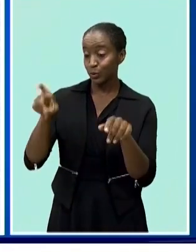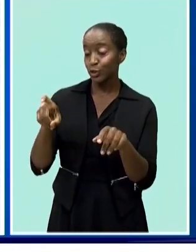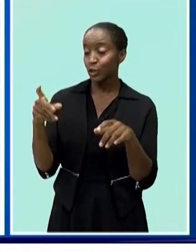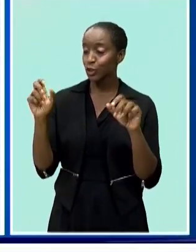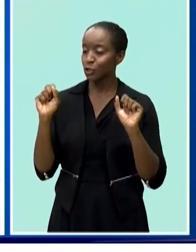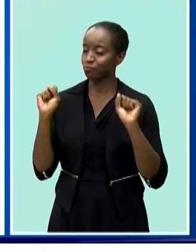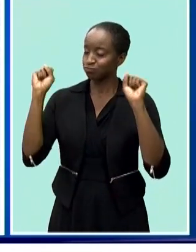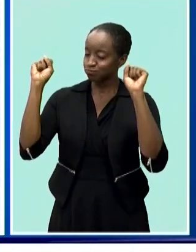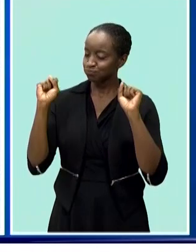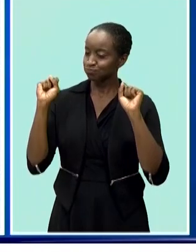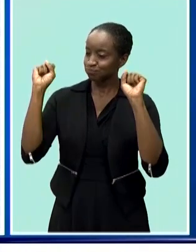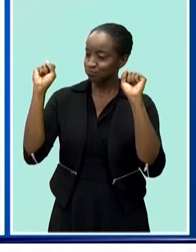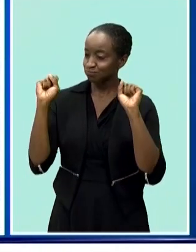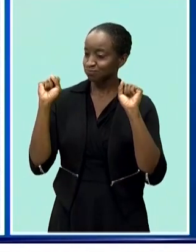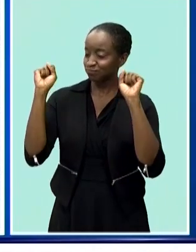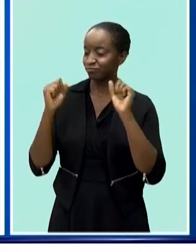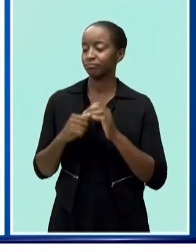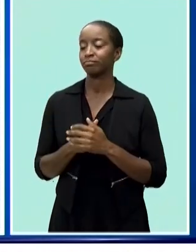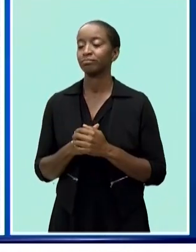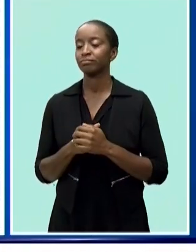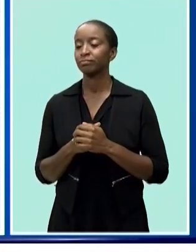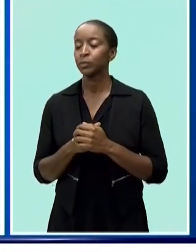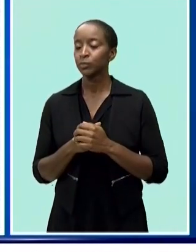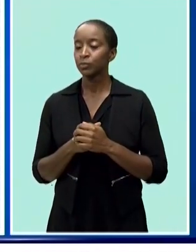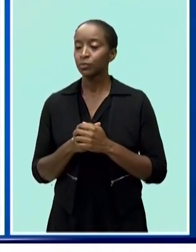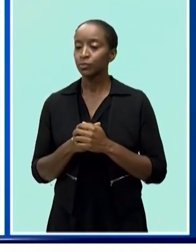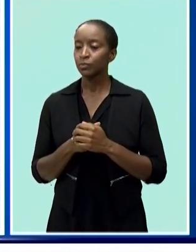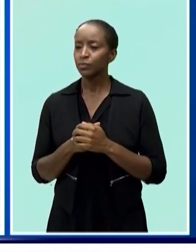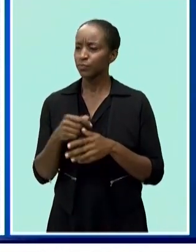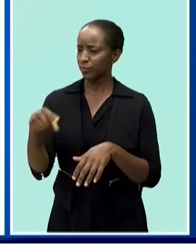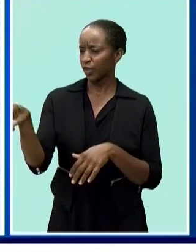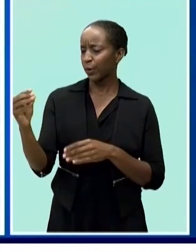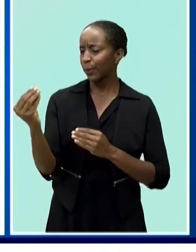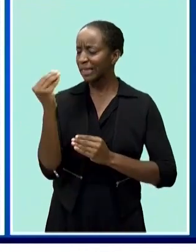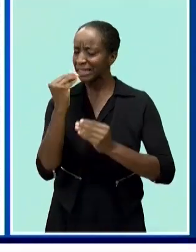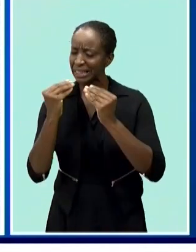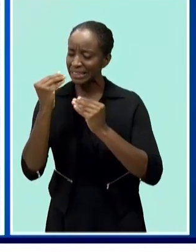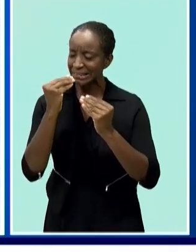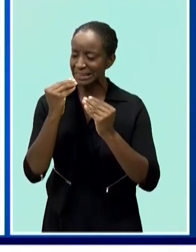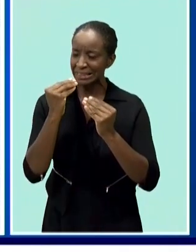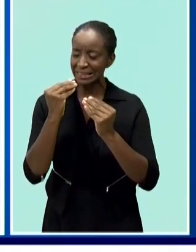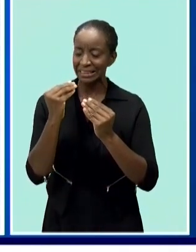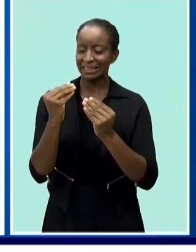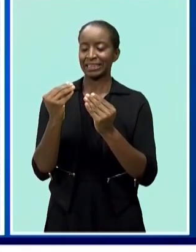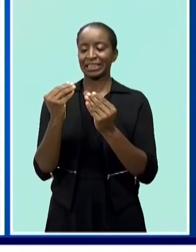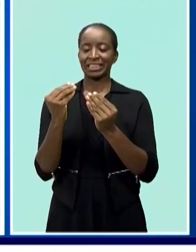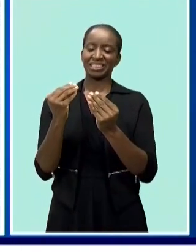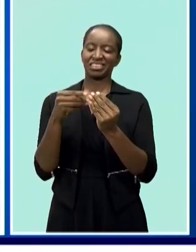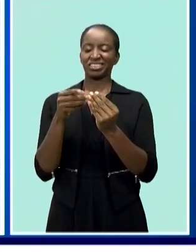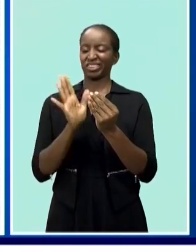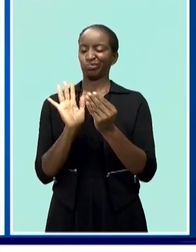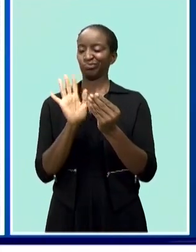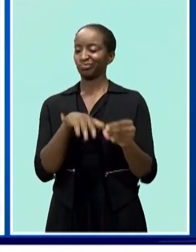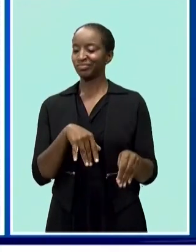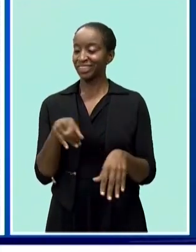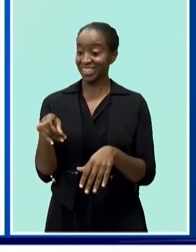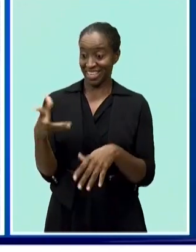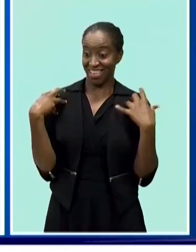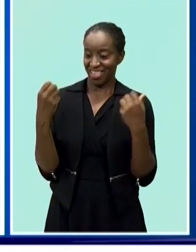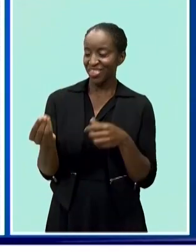exercise, and to also look at the type of foods that you're eating. The government of